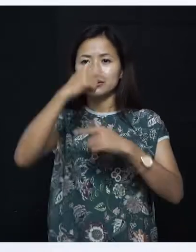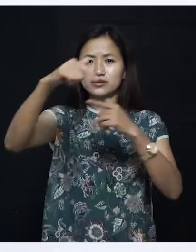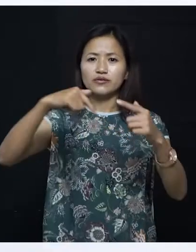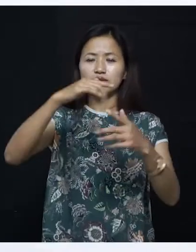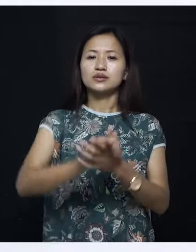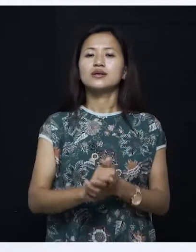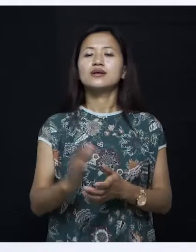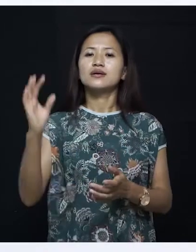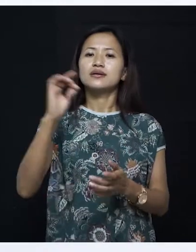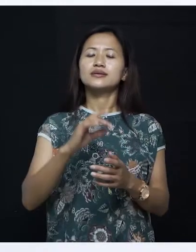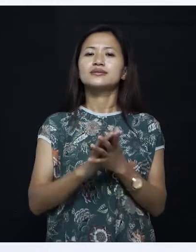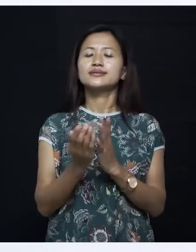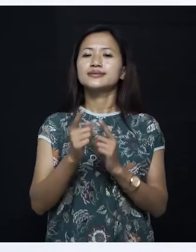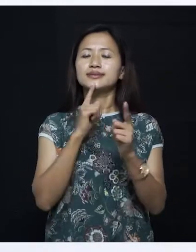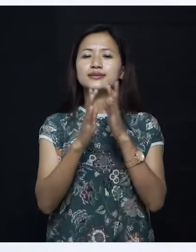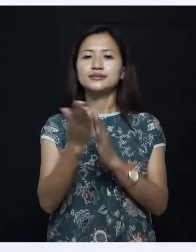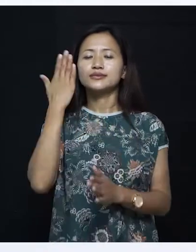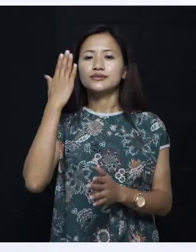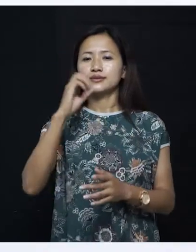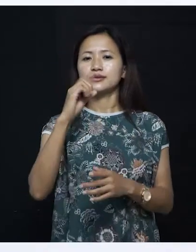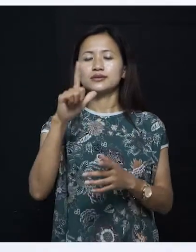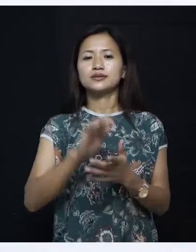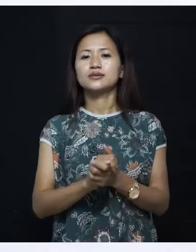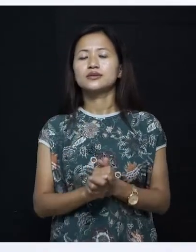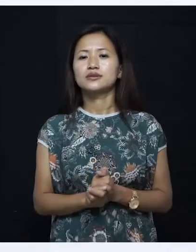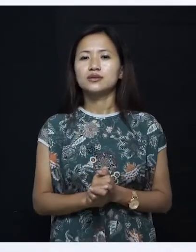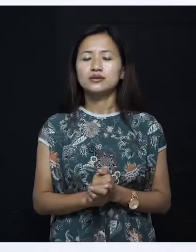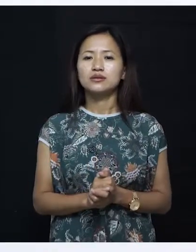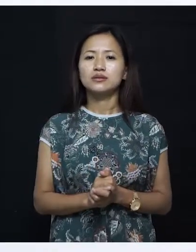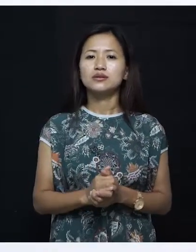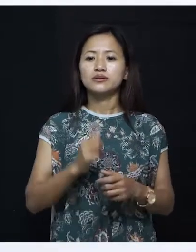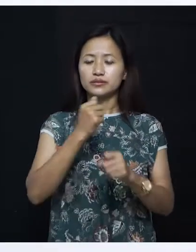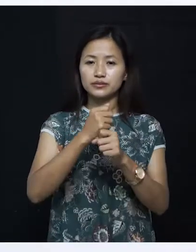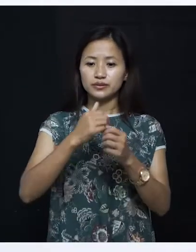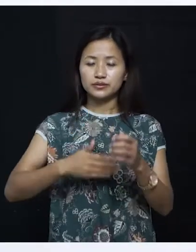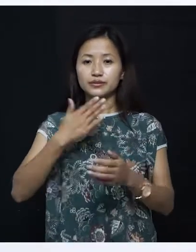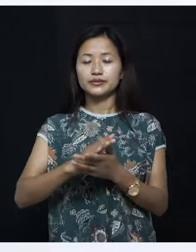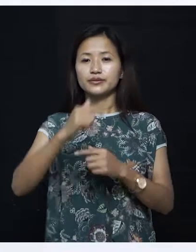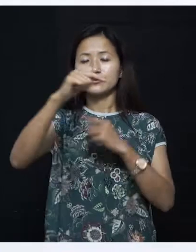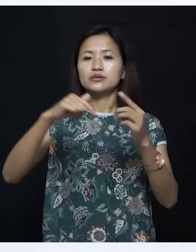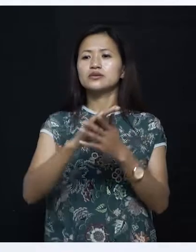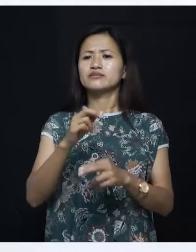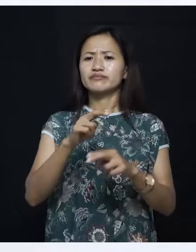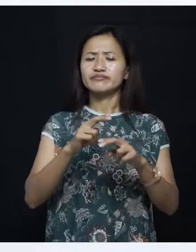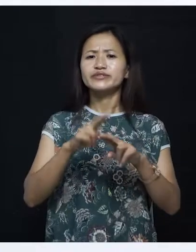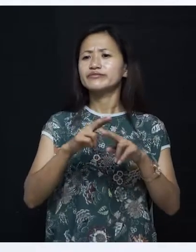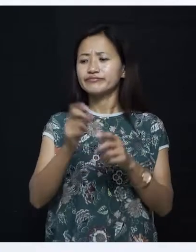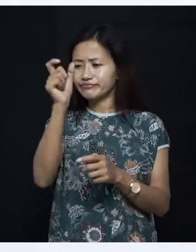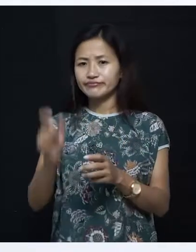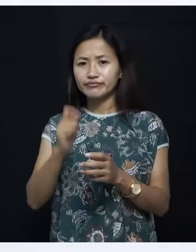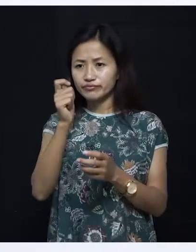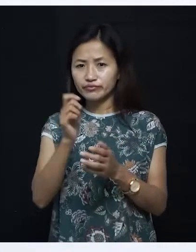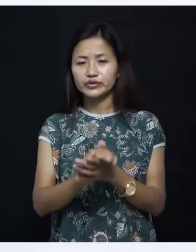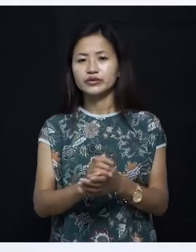which we have again discussed in the previous classes. Okay, green revolution means where the farmers, they use different, that is the